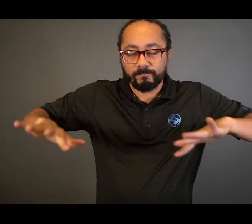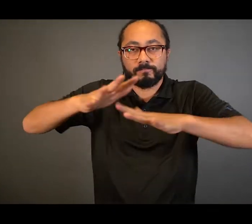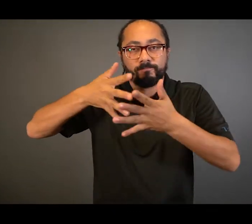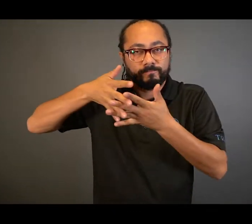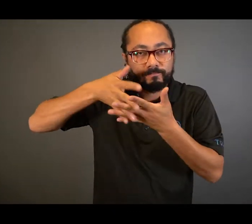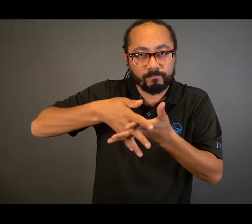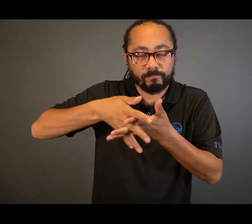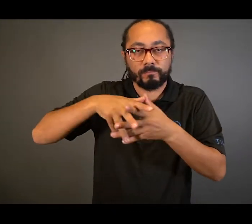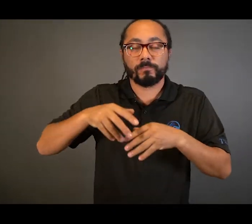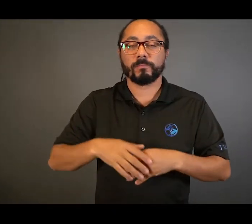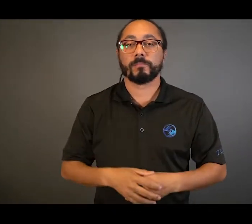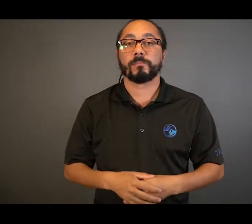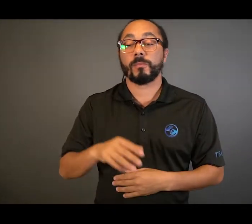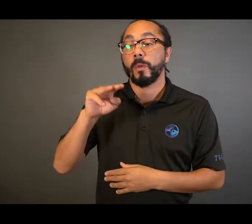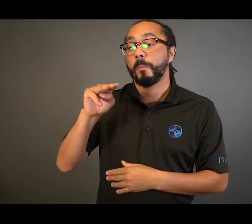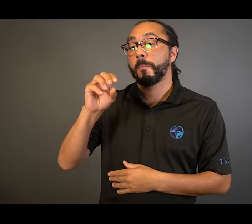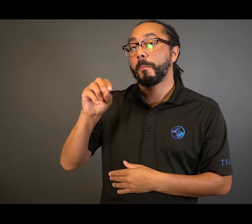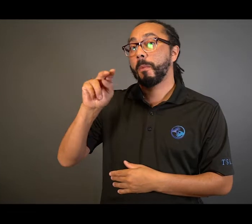landscape.